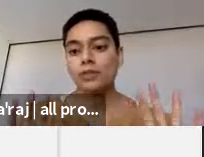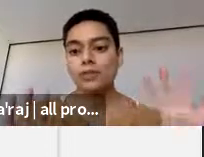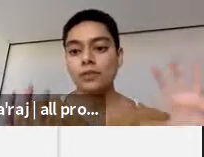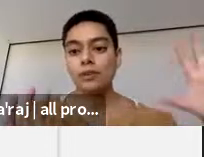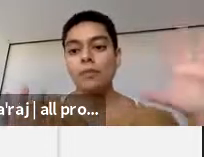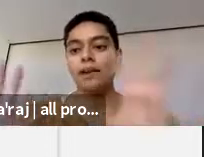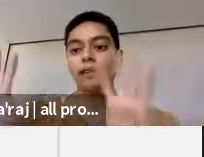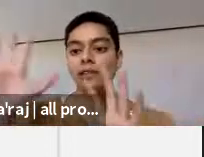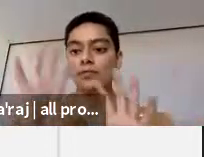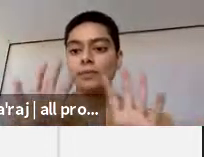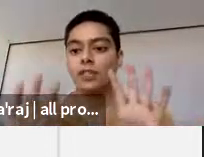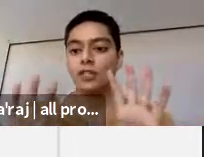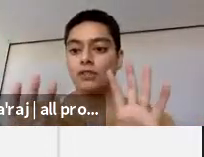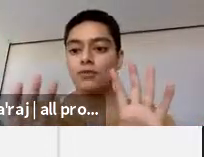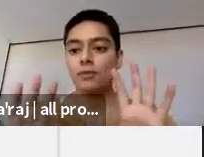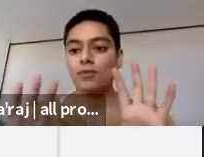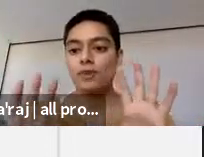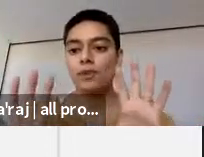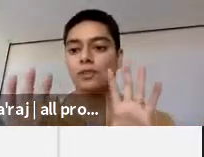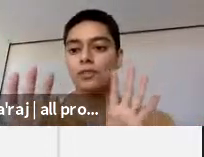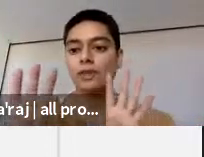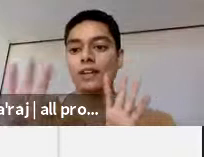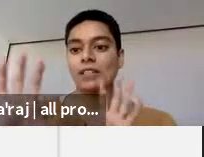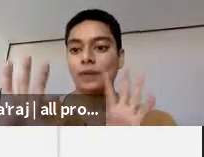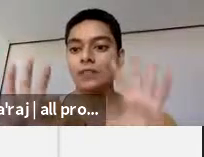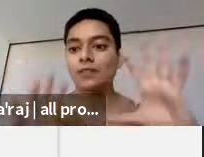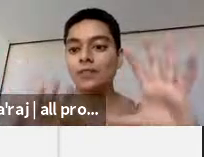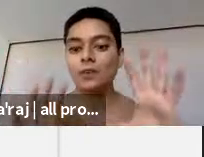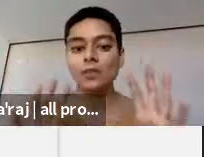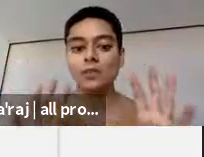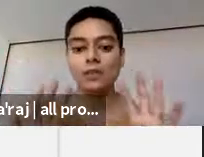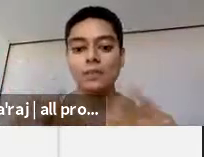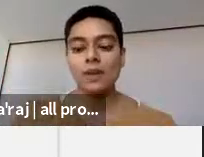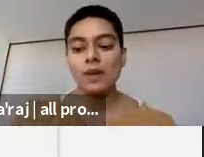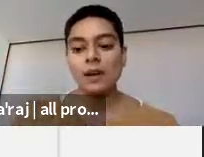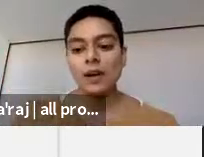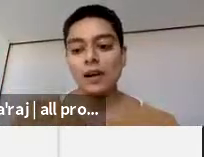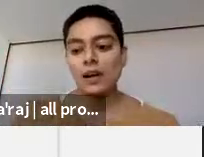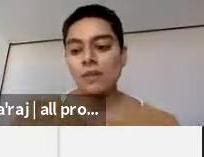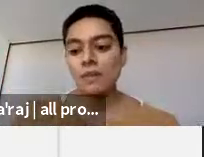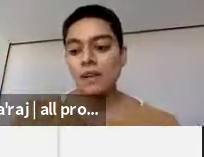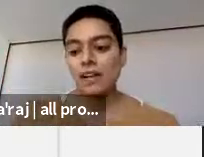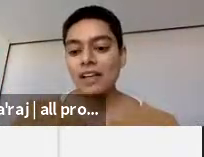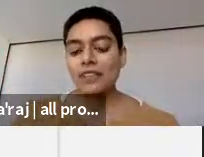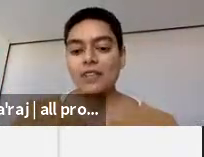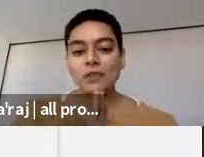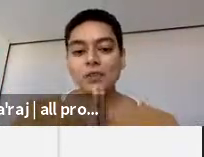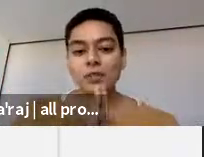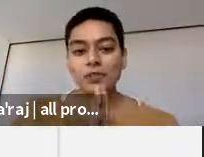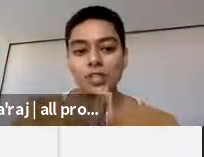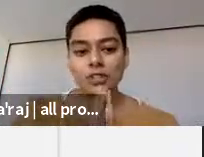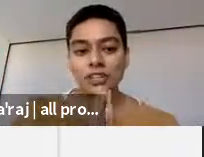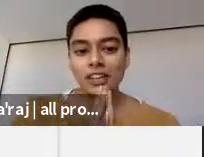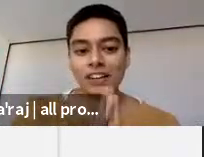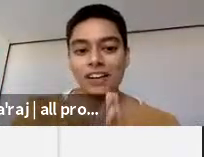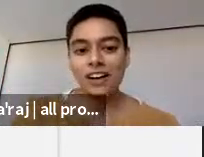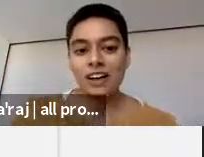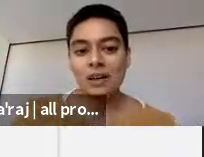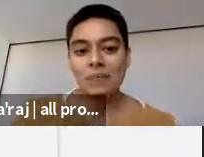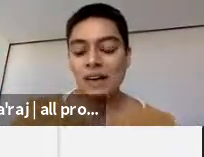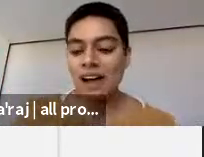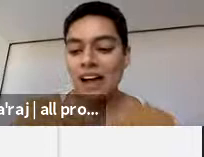is compiling information from the various different aspects of the food system. Thank you so much for sharing